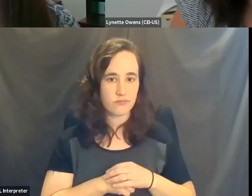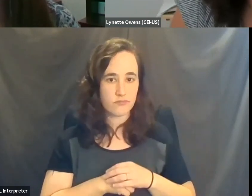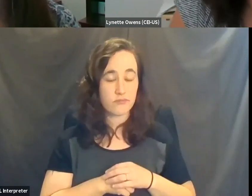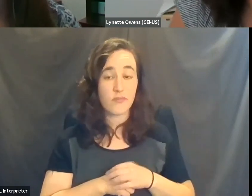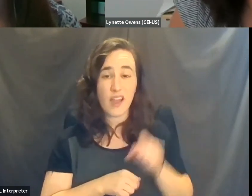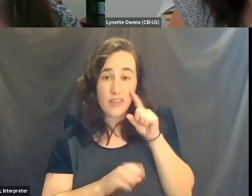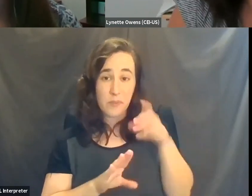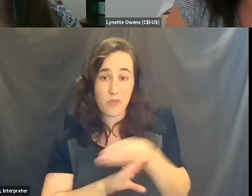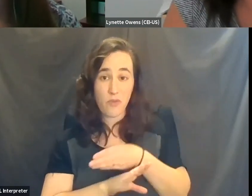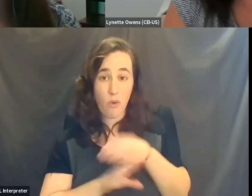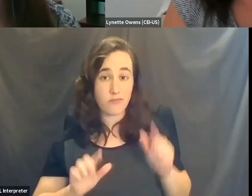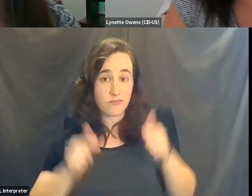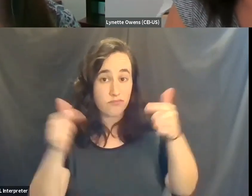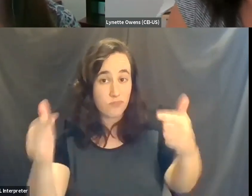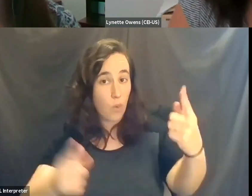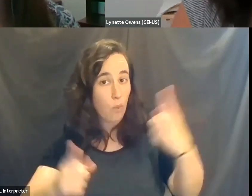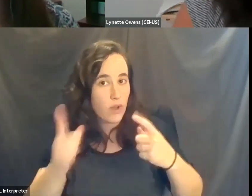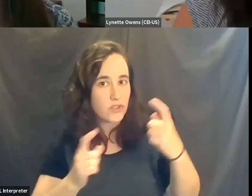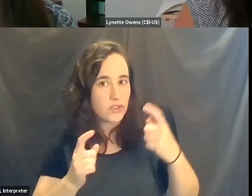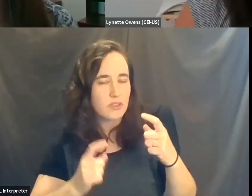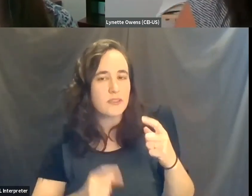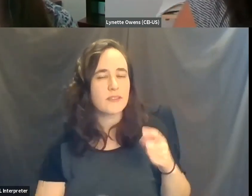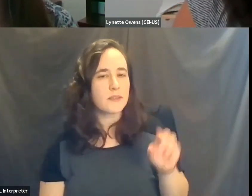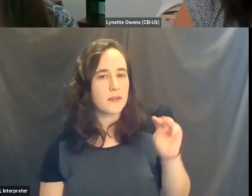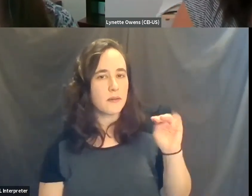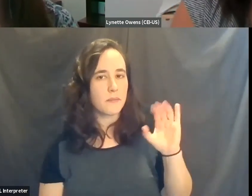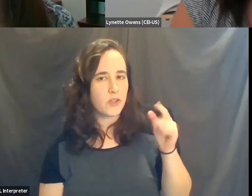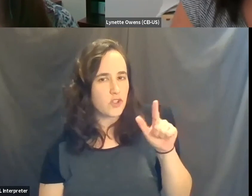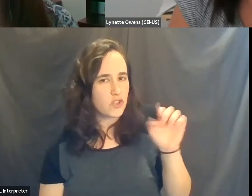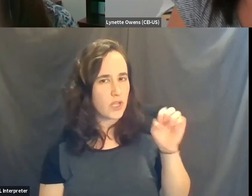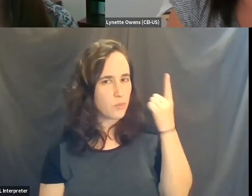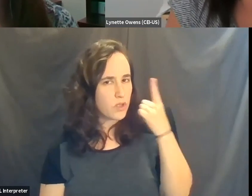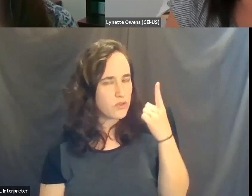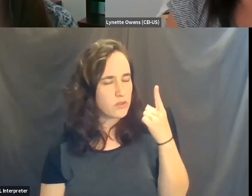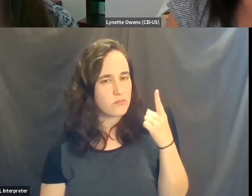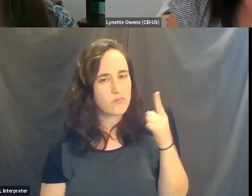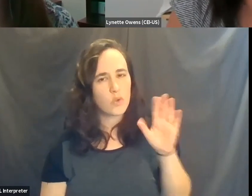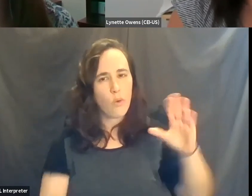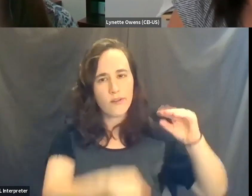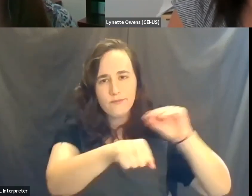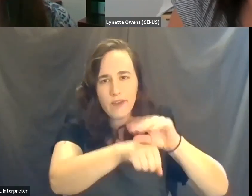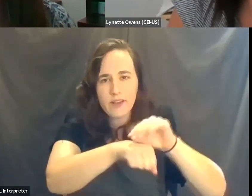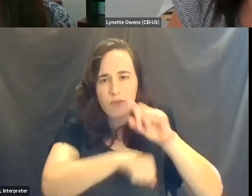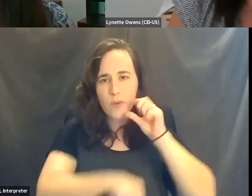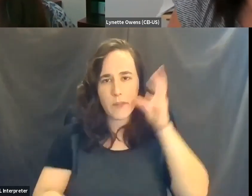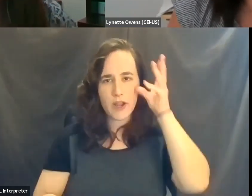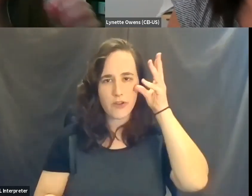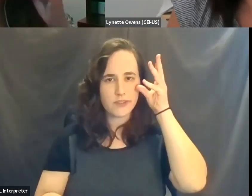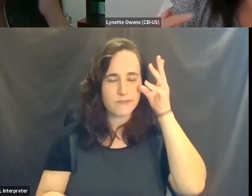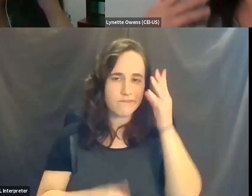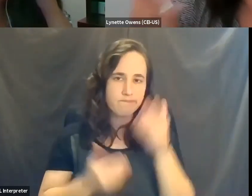questions, Michelle, what would you advise parents in this coming year, you